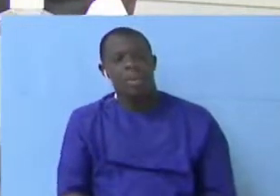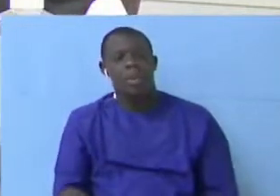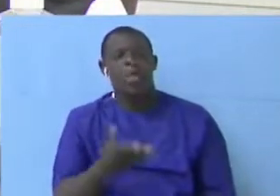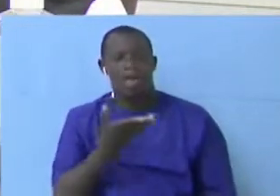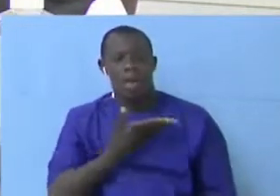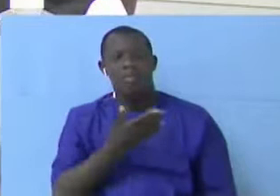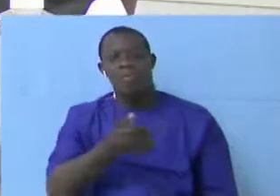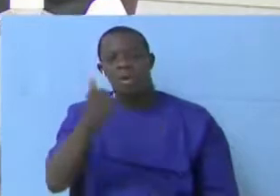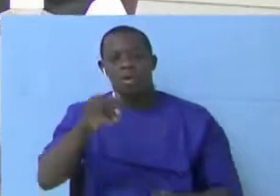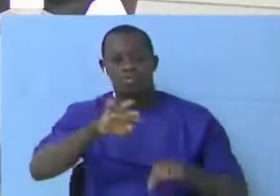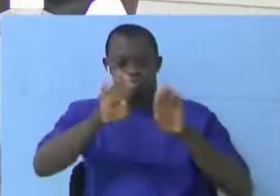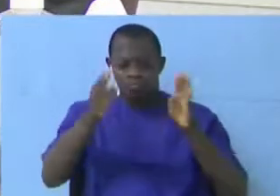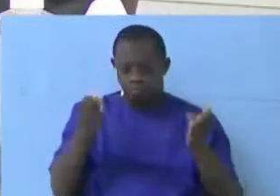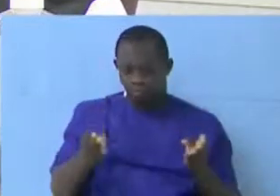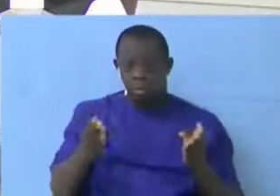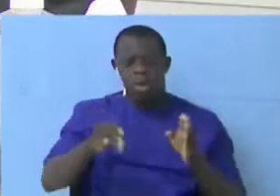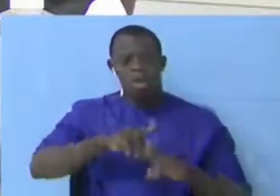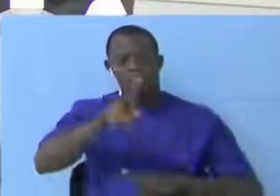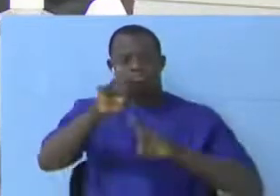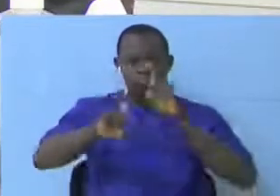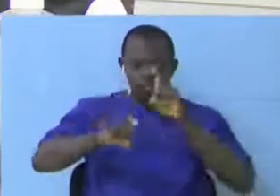panels that are formed.